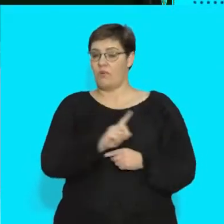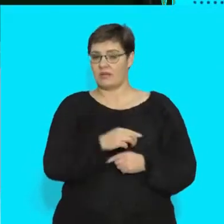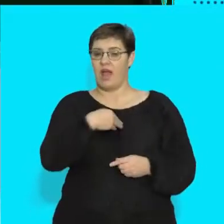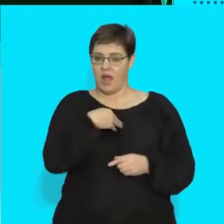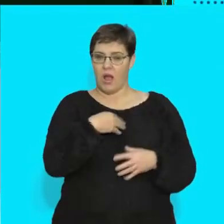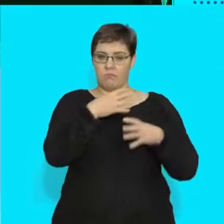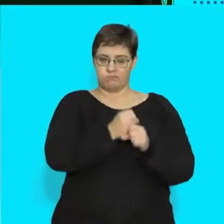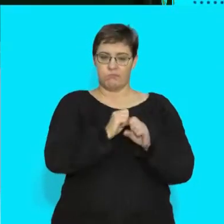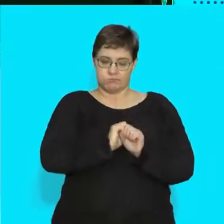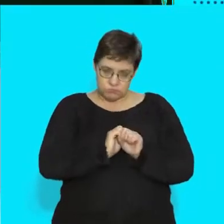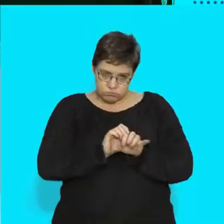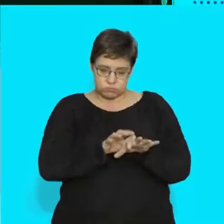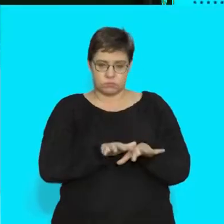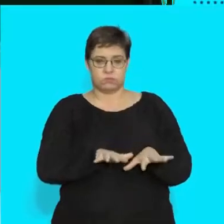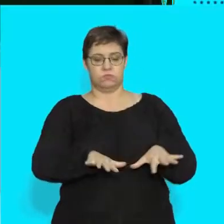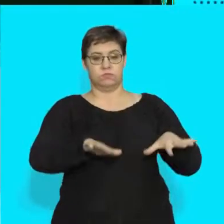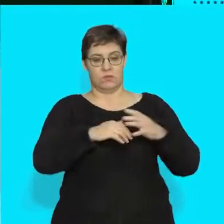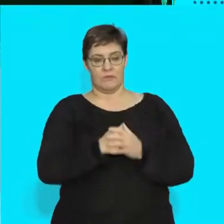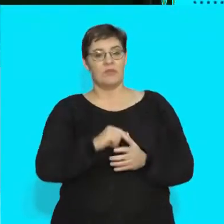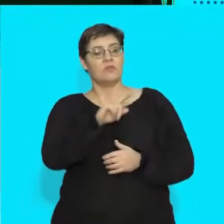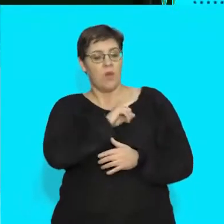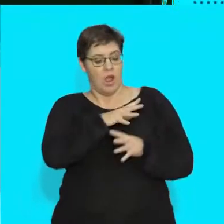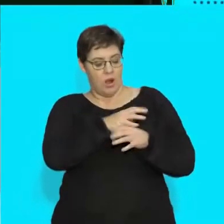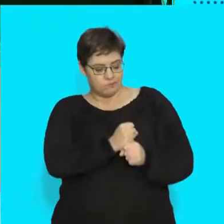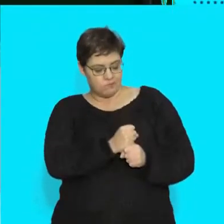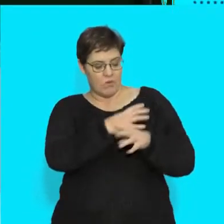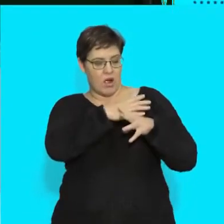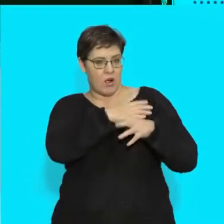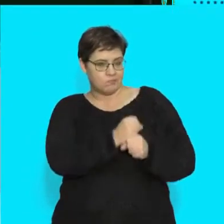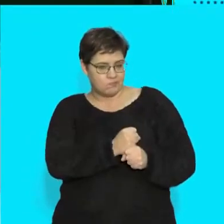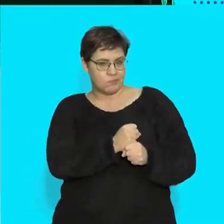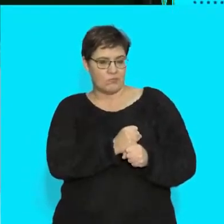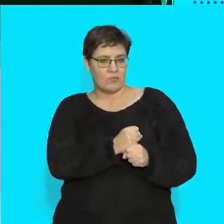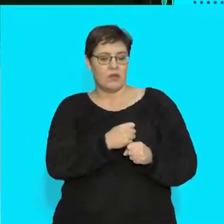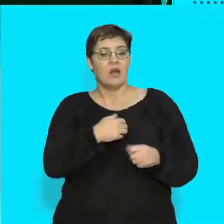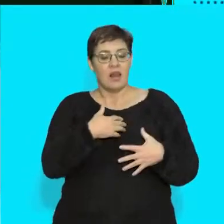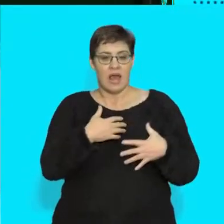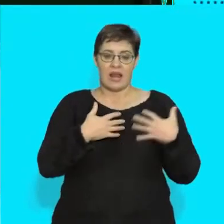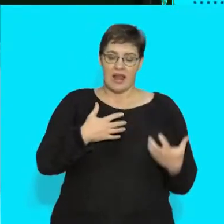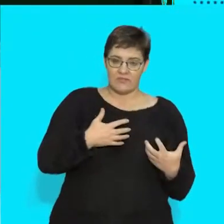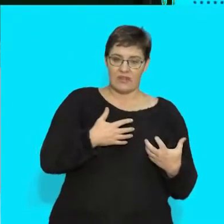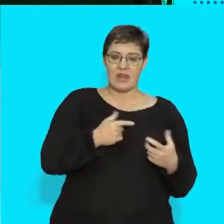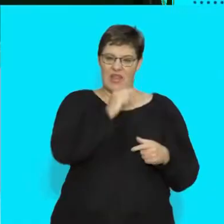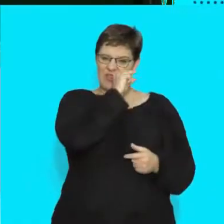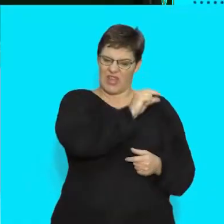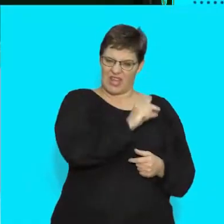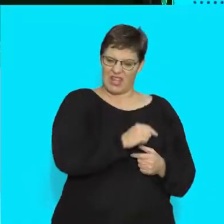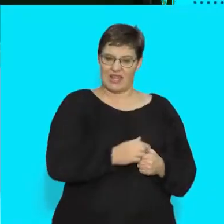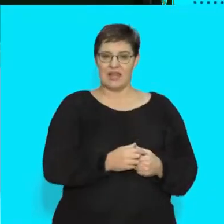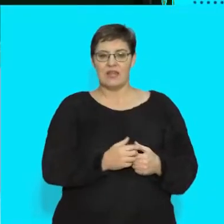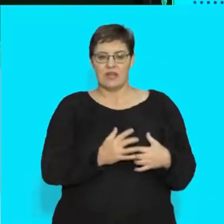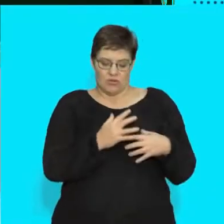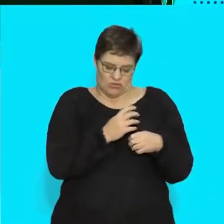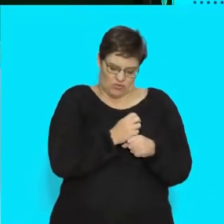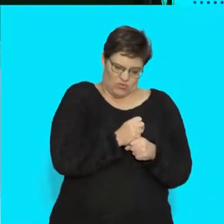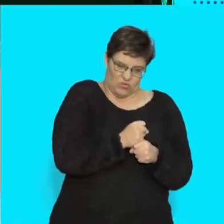we have? Right, the heart then takes it, and that's why we need this pump. Remember, the left-hand side of the heart was nice and